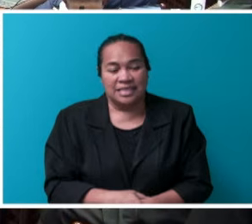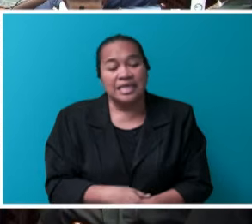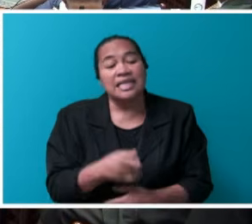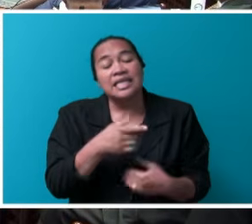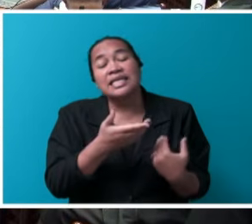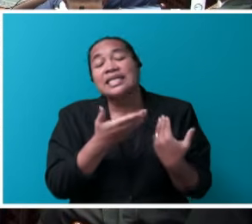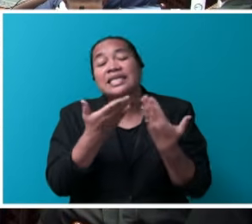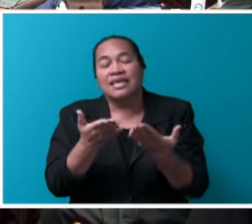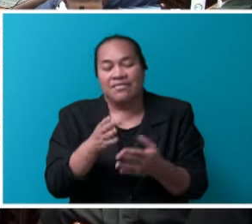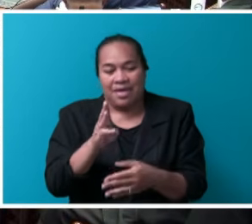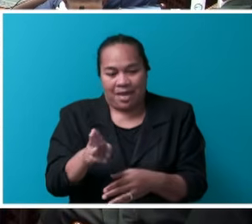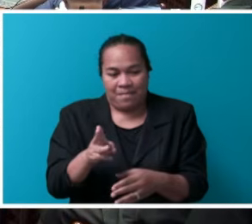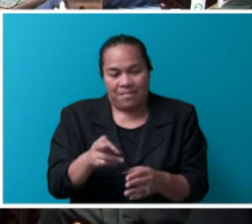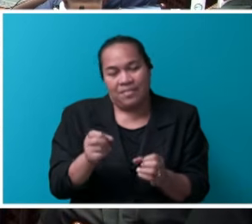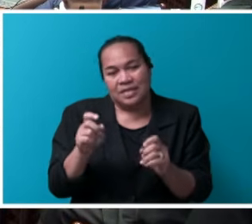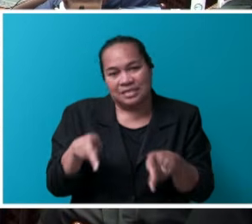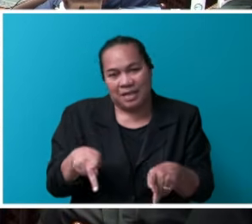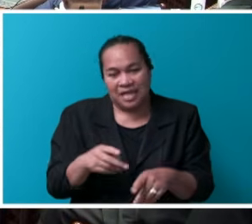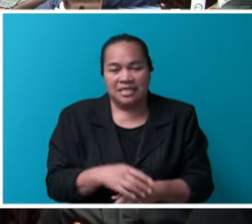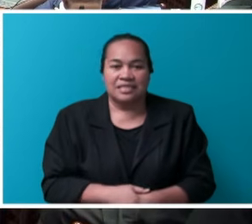the space. Thank you. Carry on.